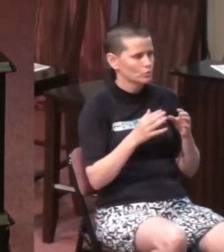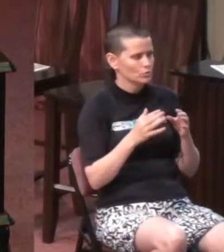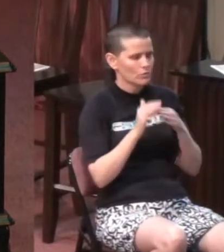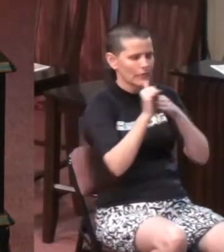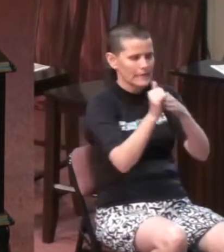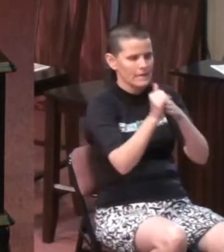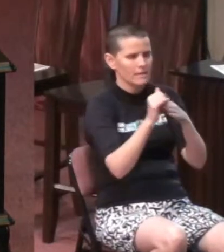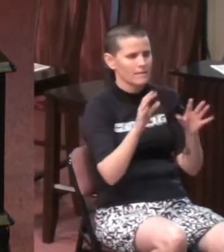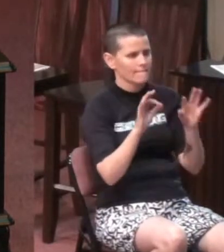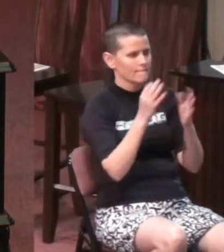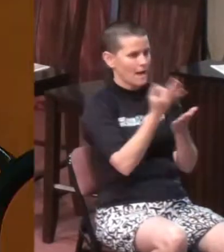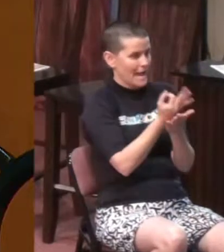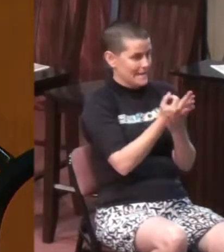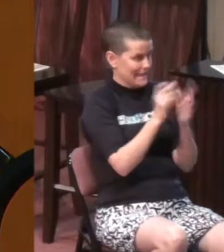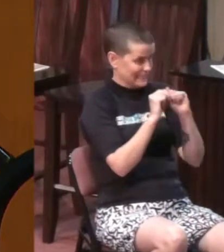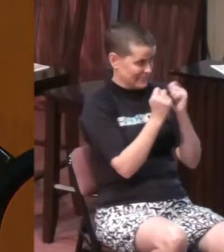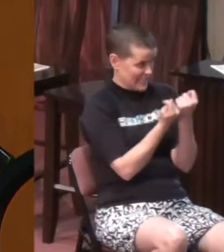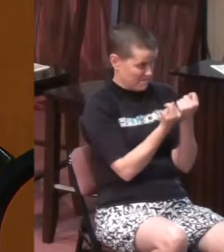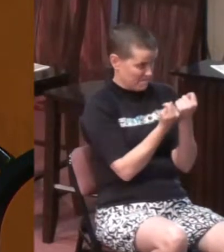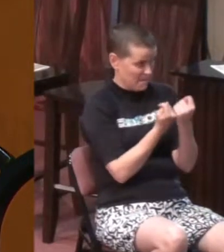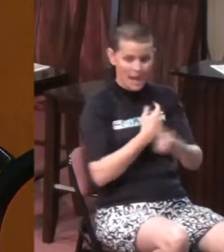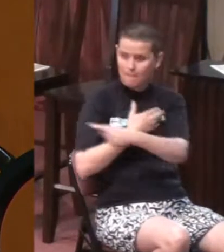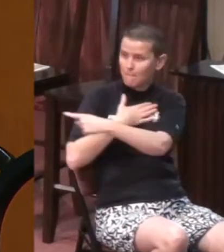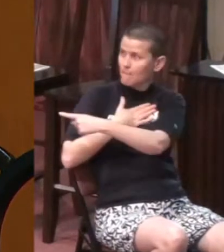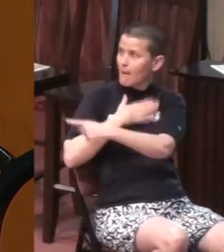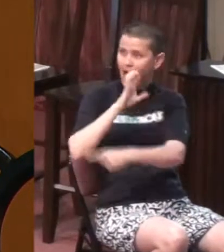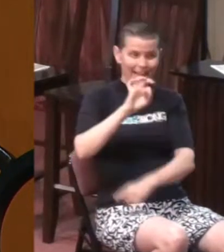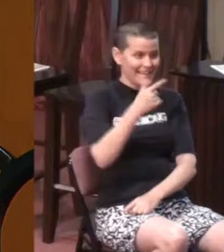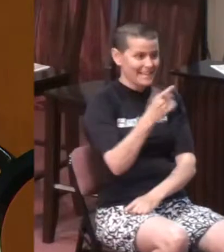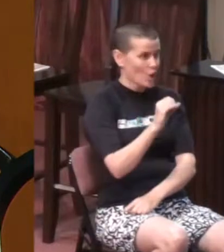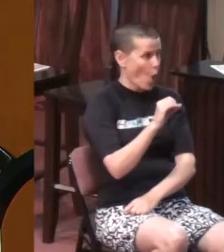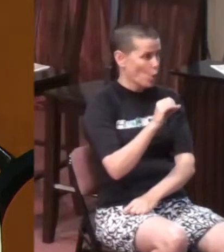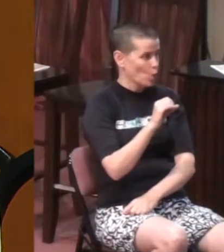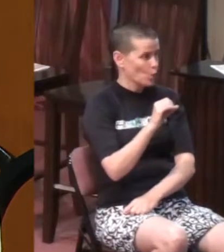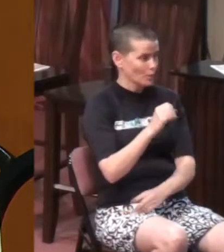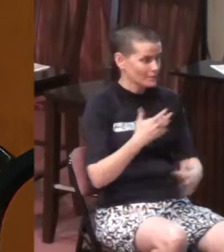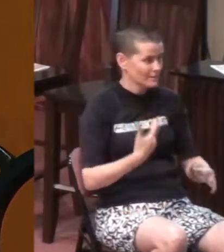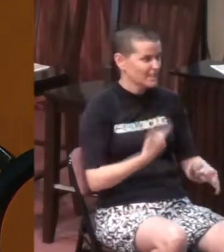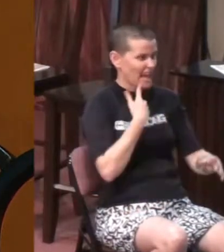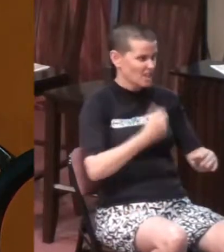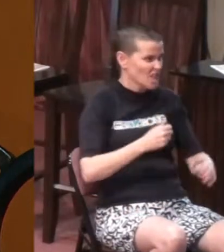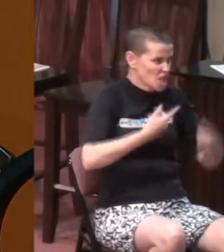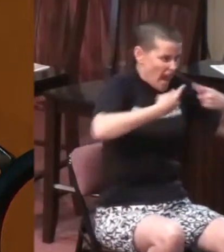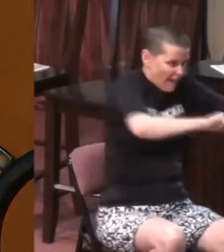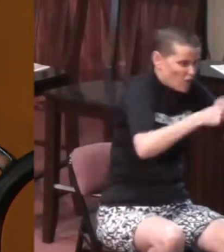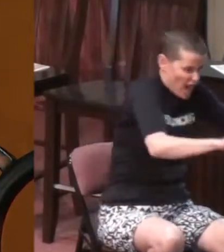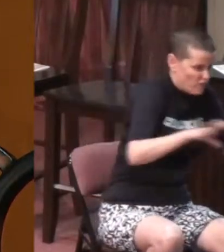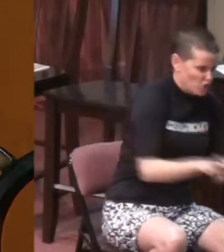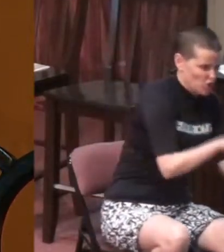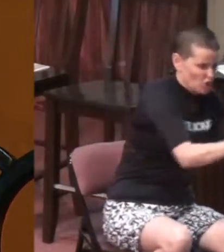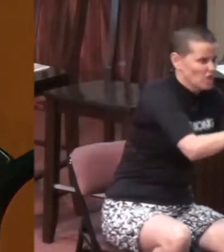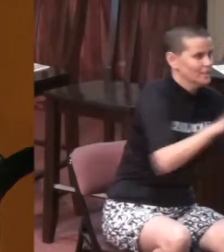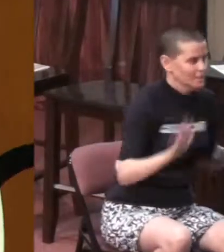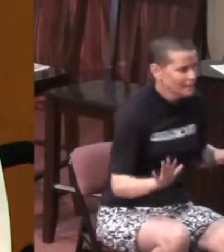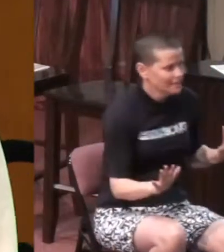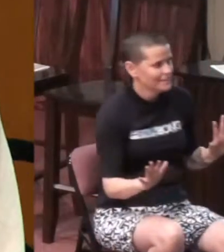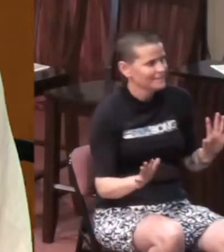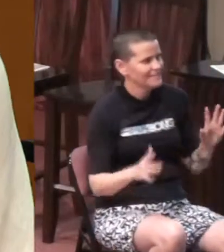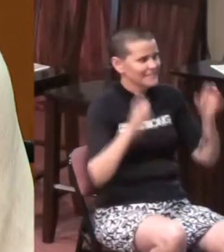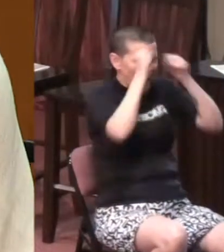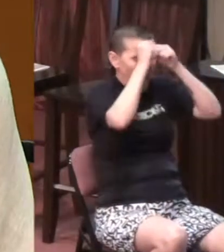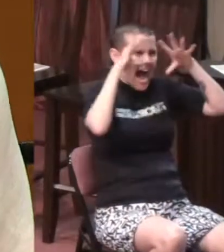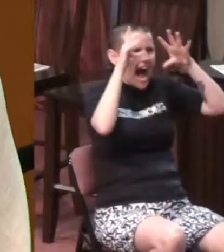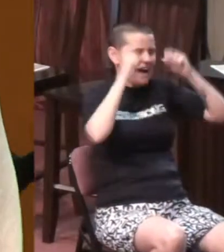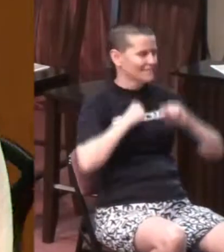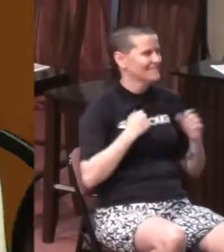of the Hills. And my ego said, effort, might, No. But there's been